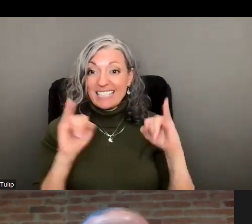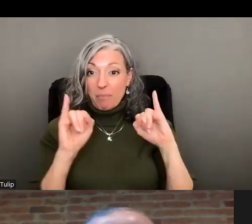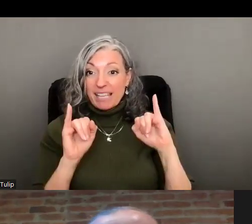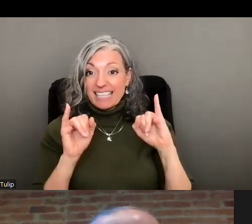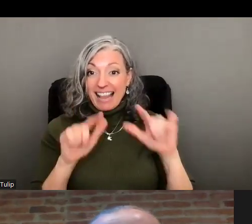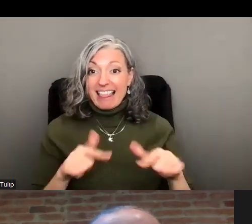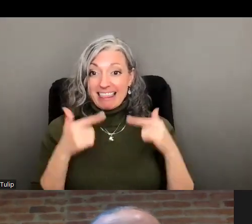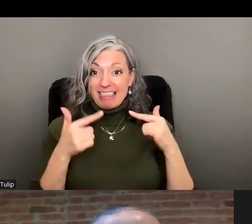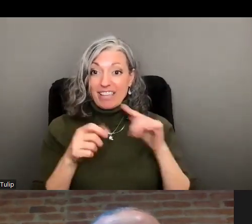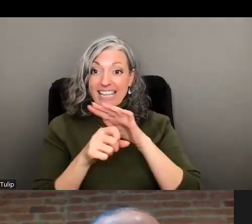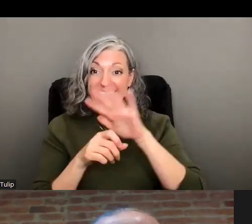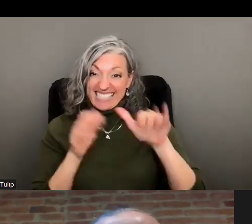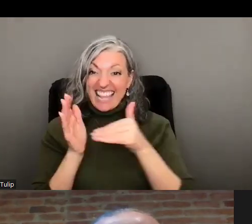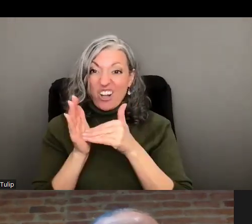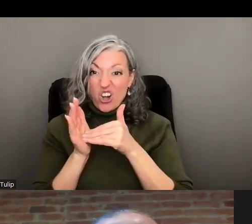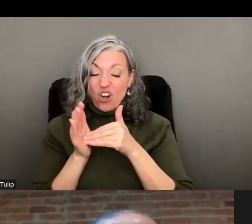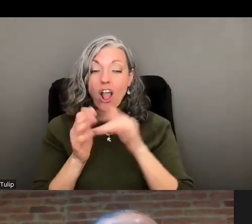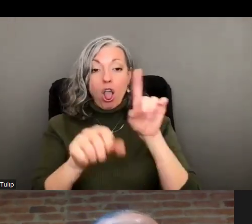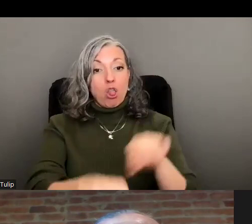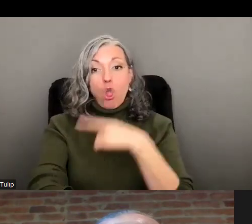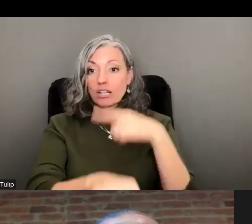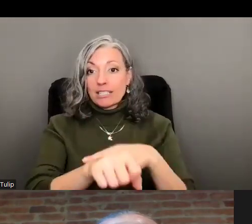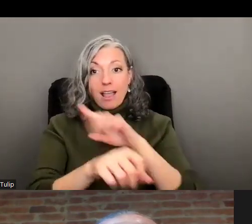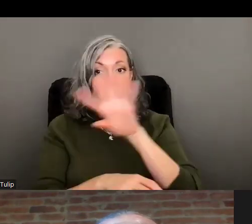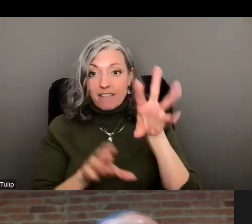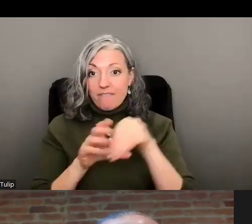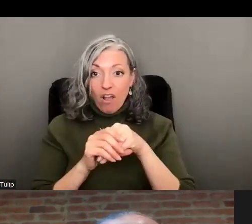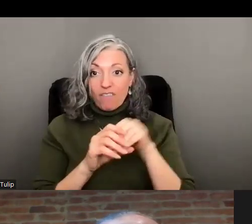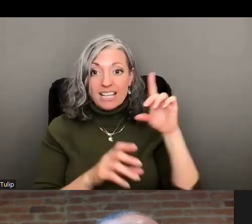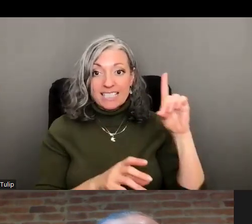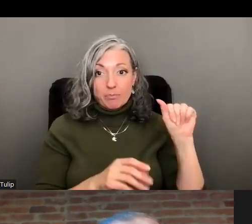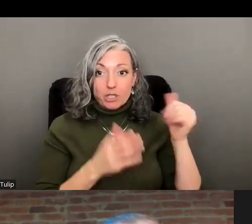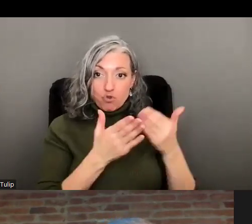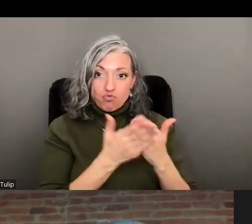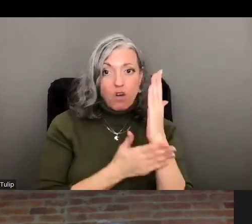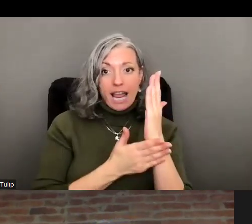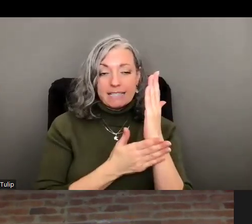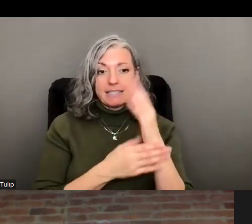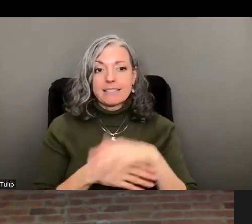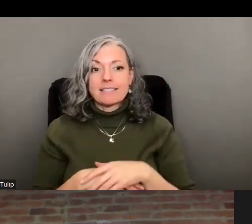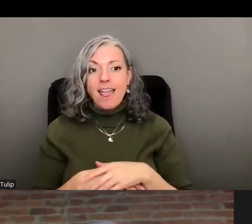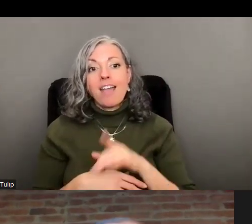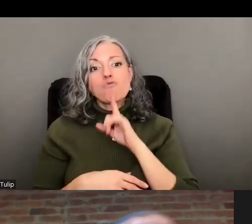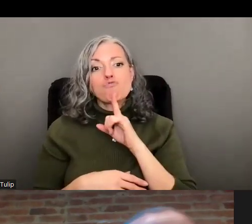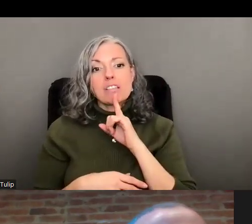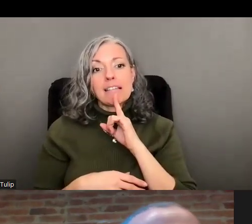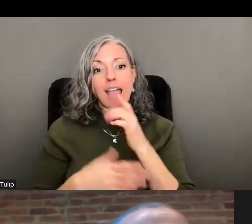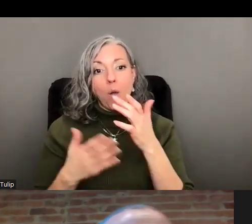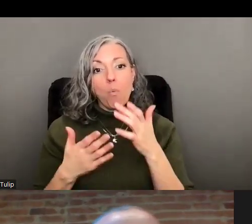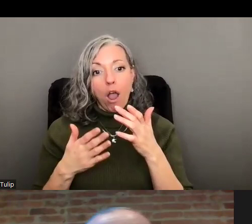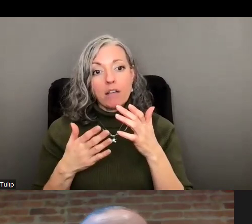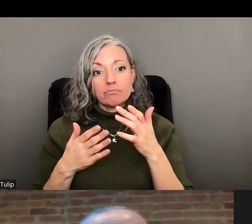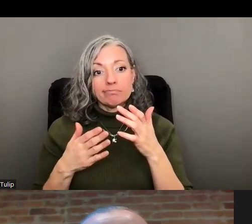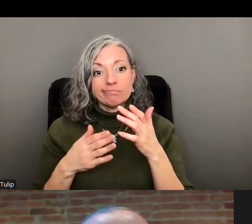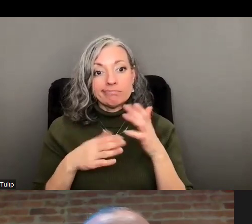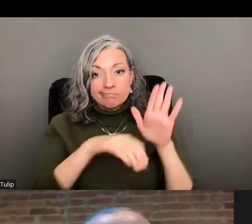as a longtime participant in the disability rights movement, I really want to call out the